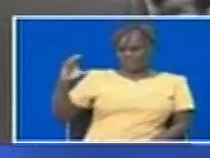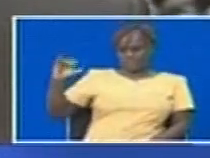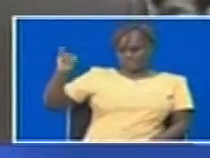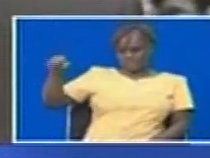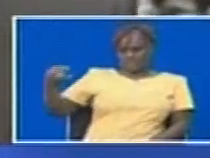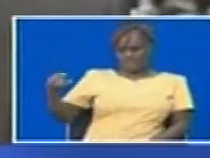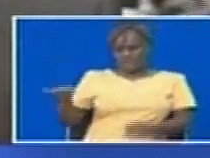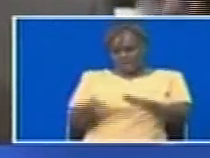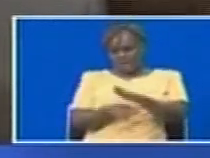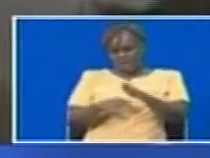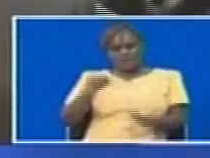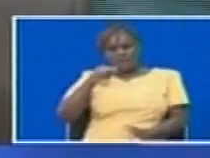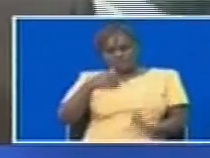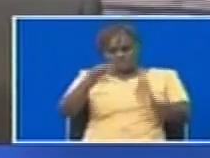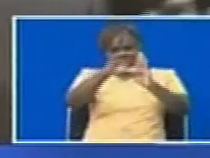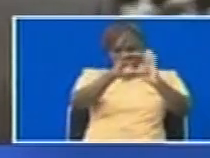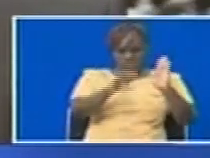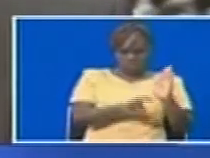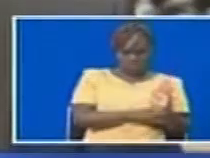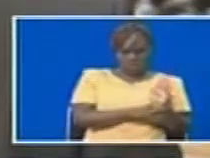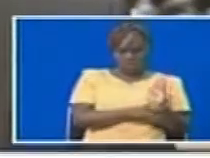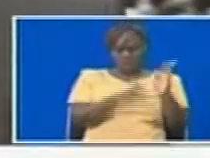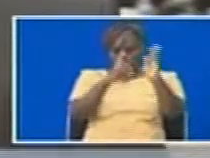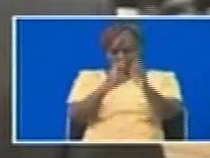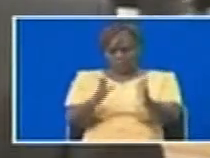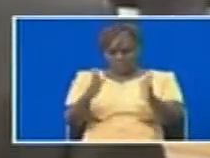under a new constitutional dispensation. Chris Thairu, KTN News.